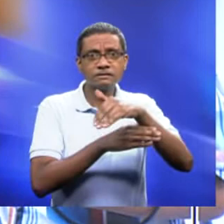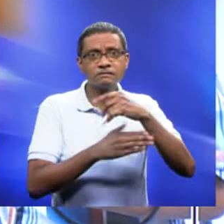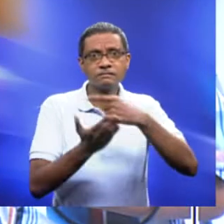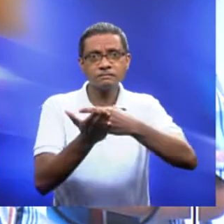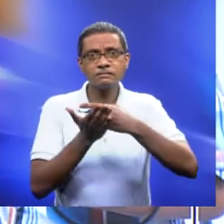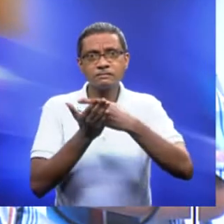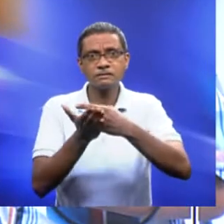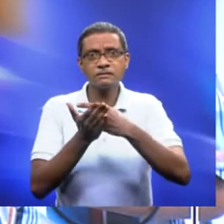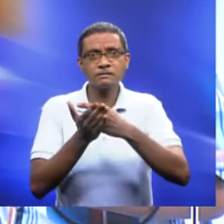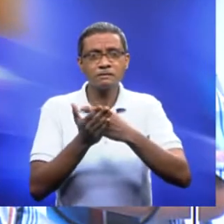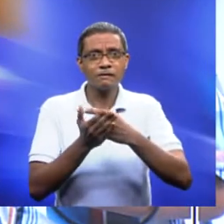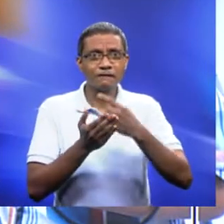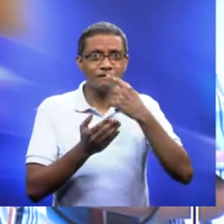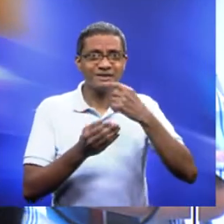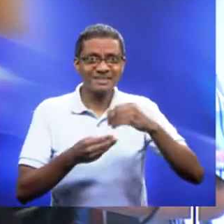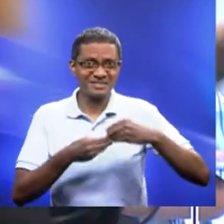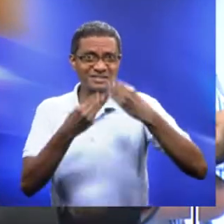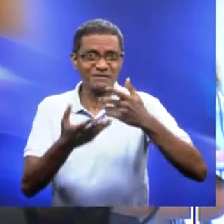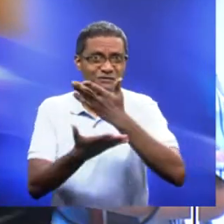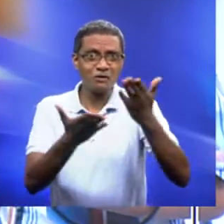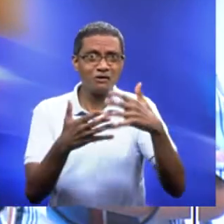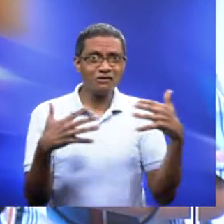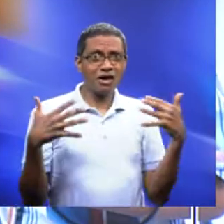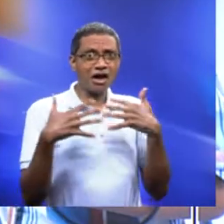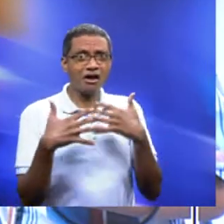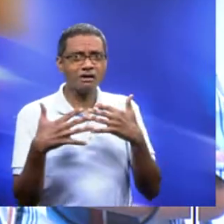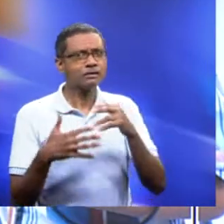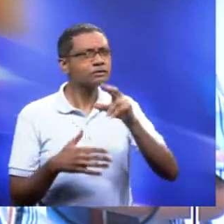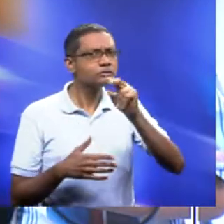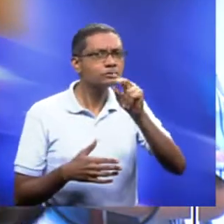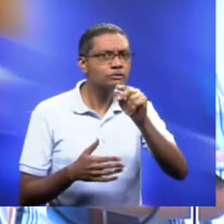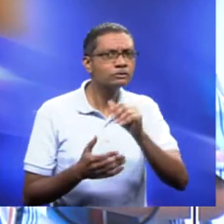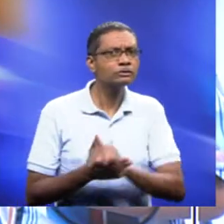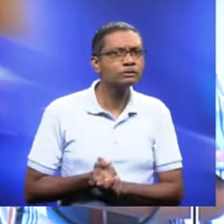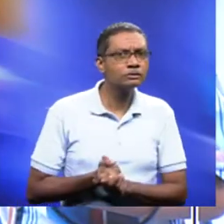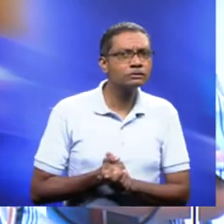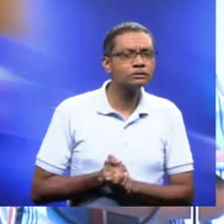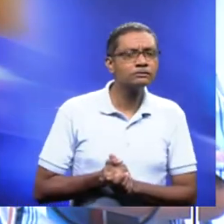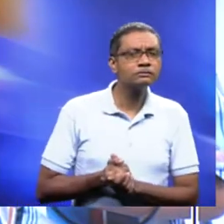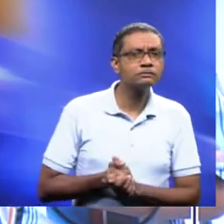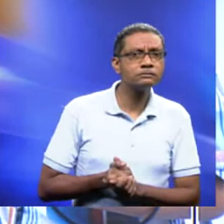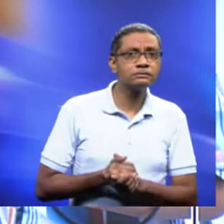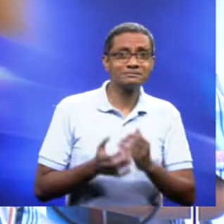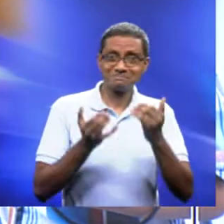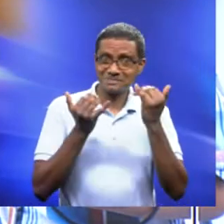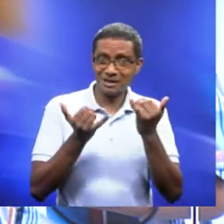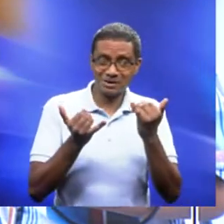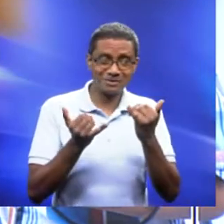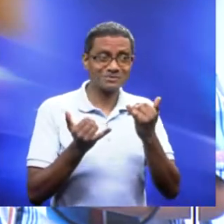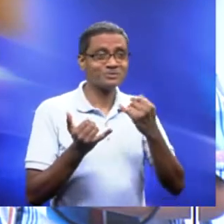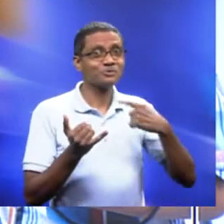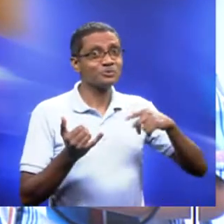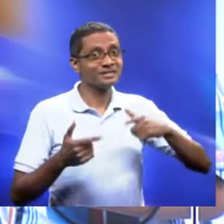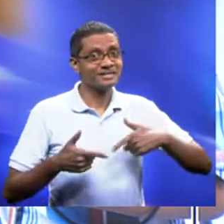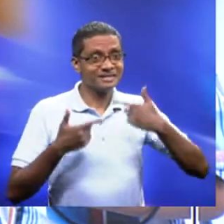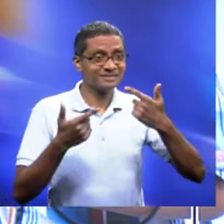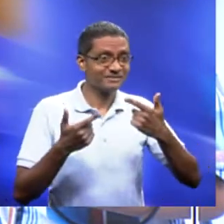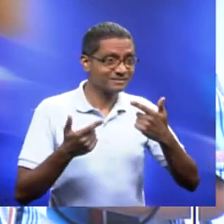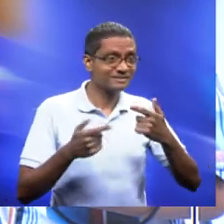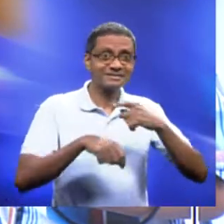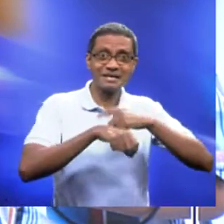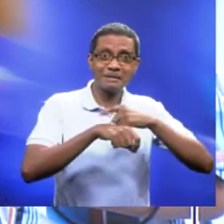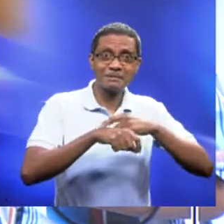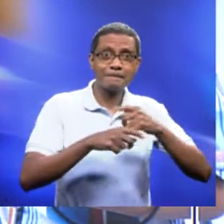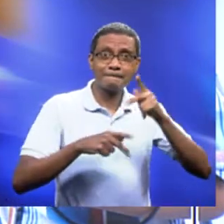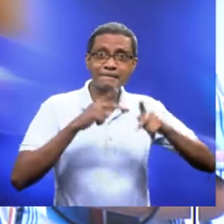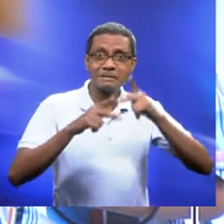intended to scare anyone. we can't escape the era that we are now living in. But what we need to do is